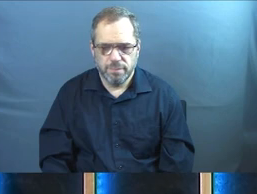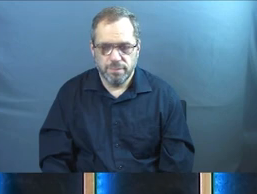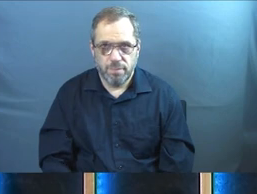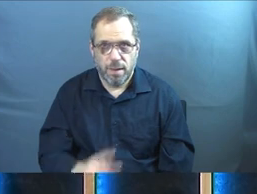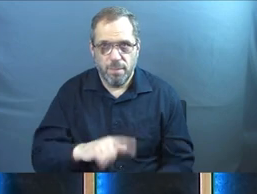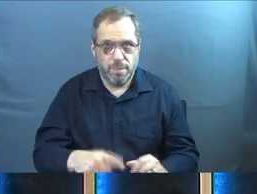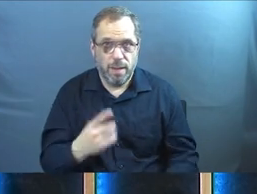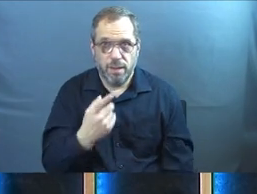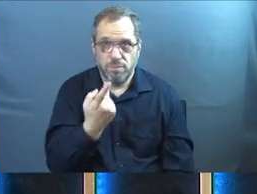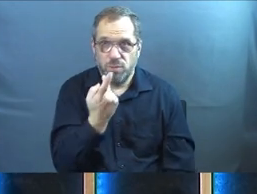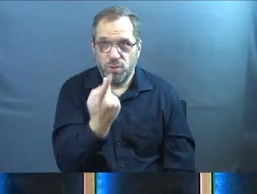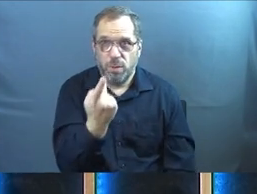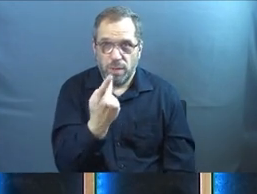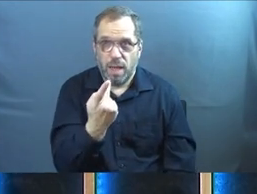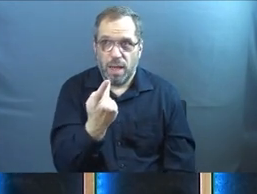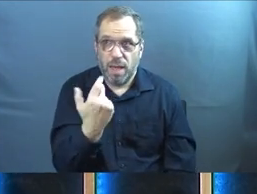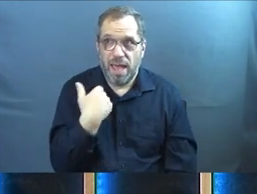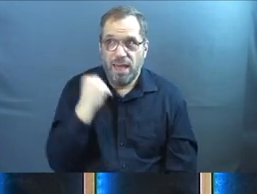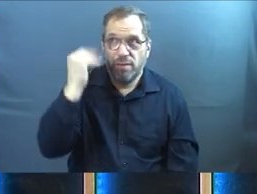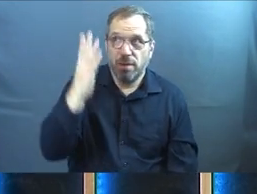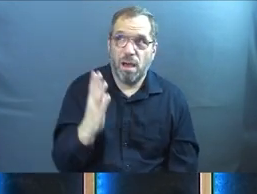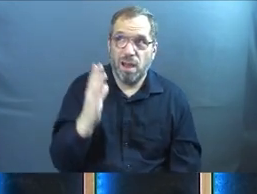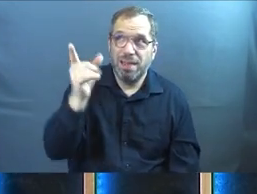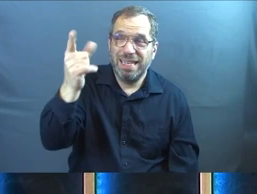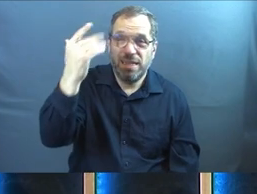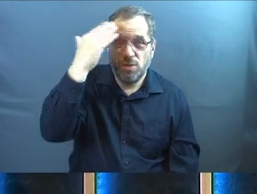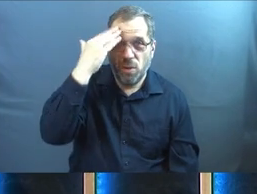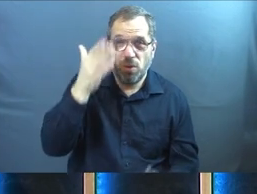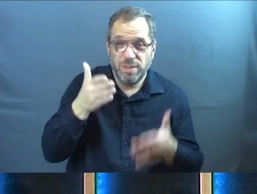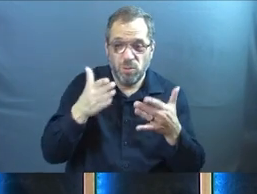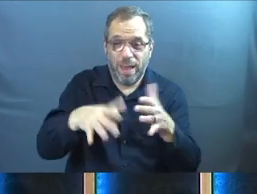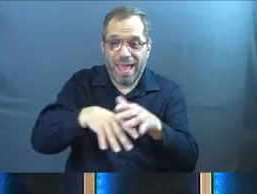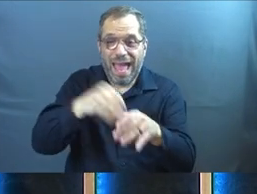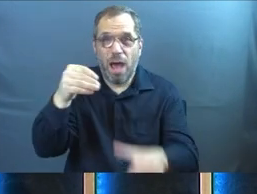But we have a God who knows his way out of the grave.